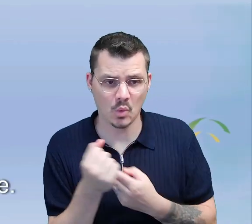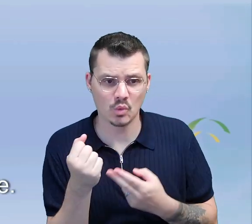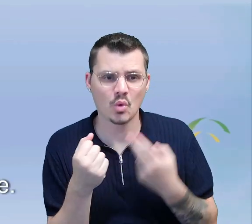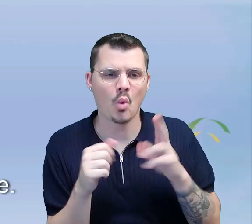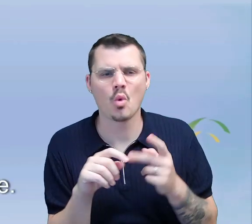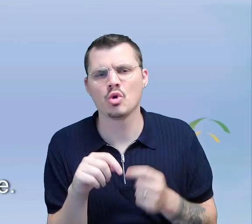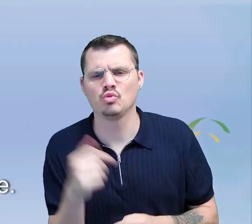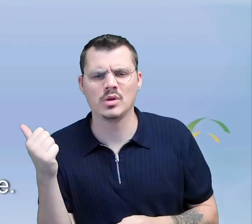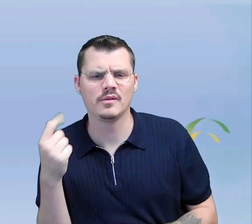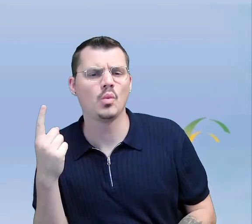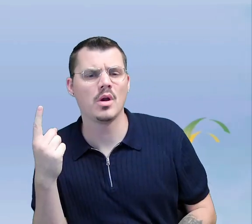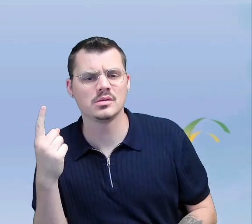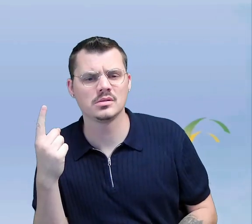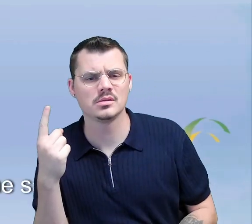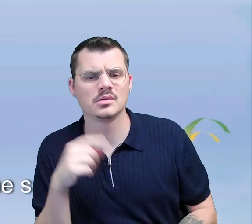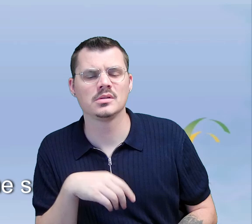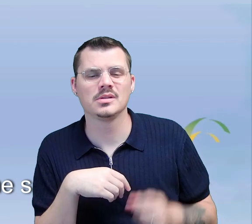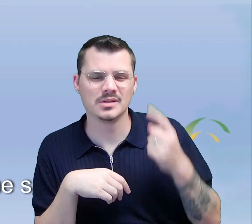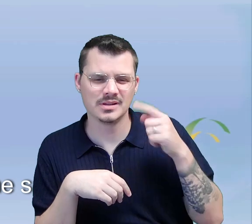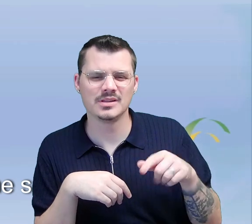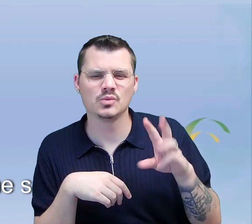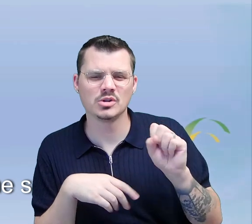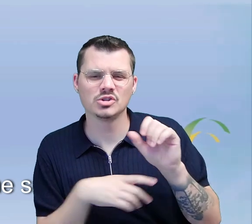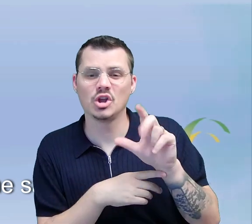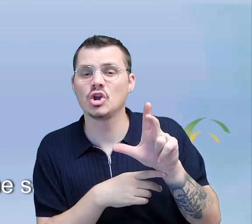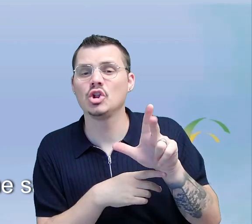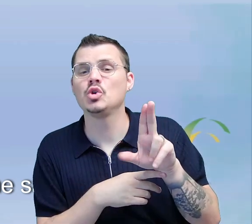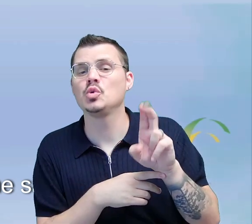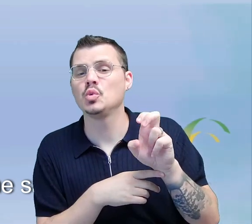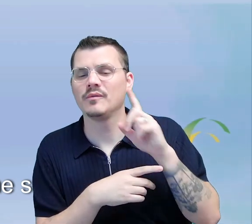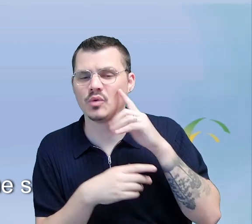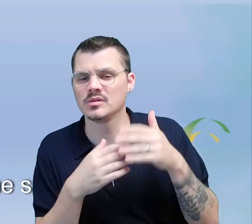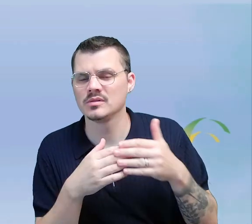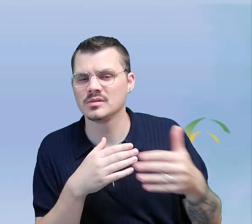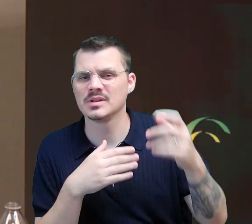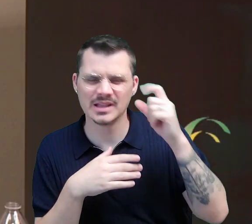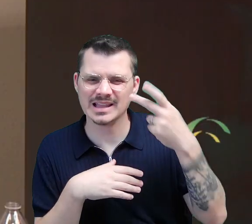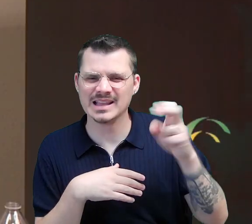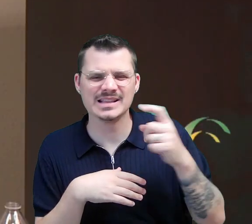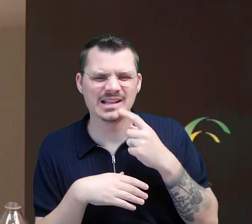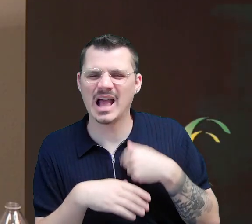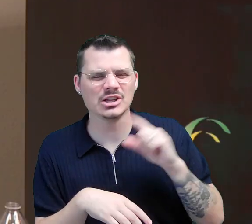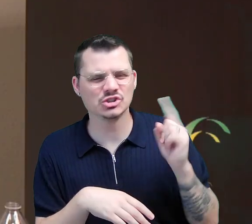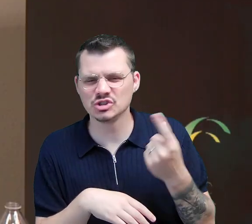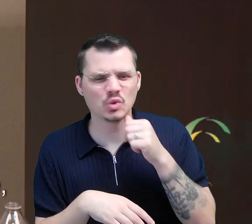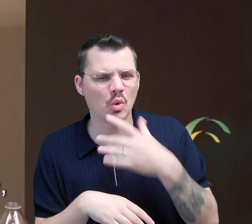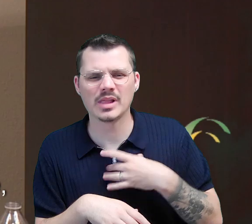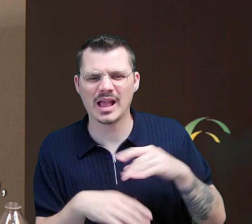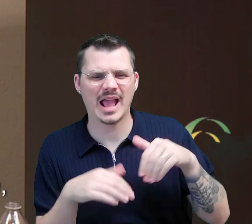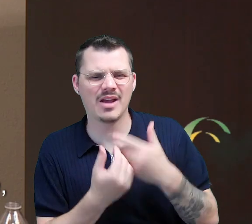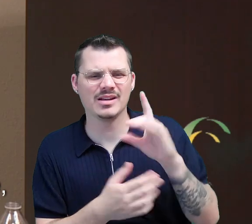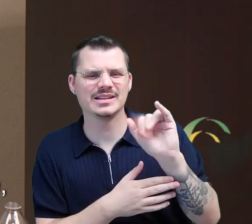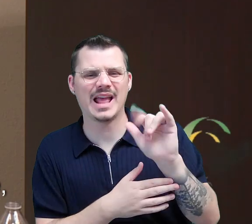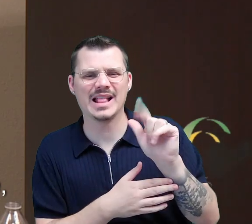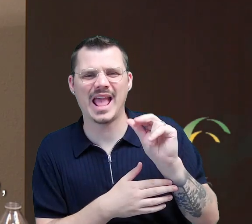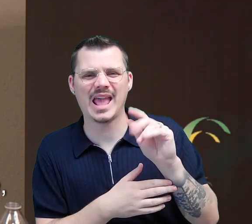still or to get rid of one. And this was a clue to things to come. He said, I just don't like the way that Dilantin